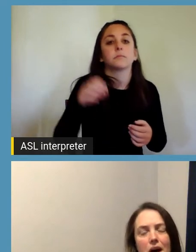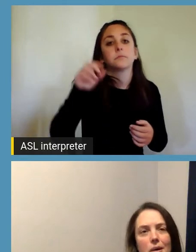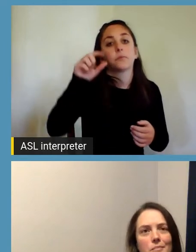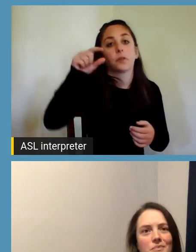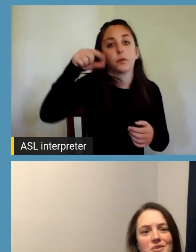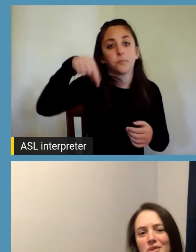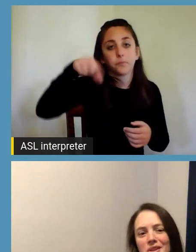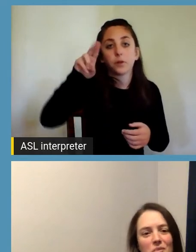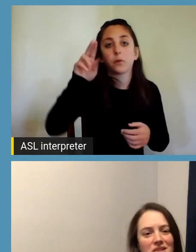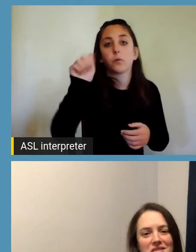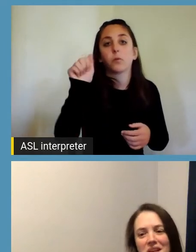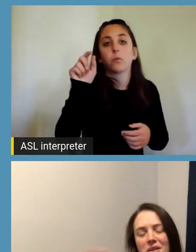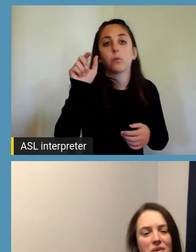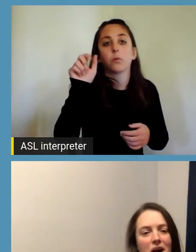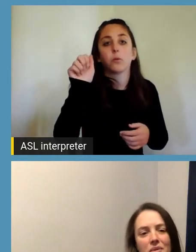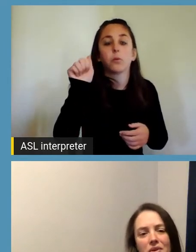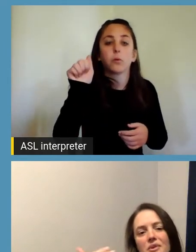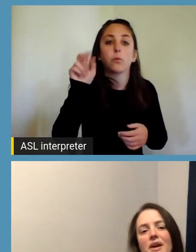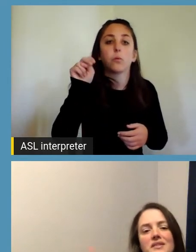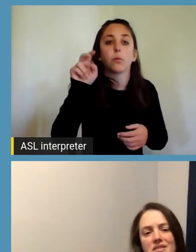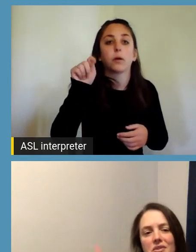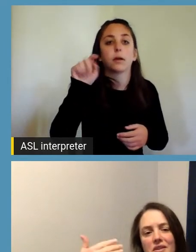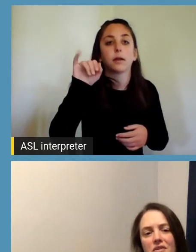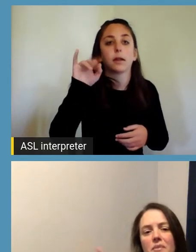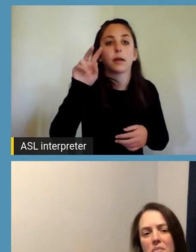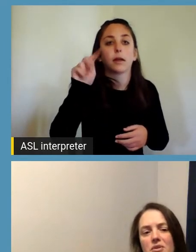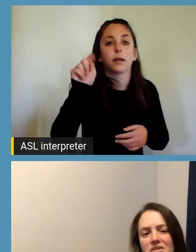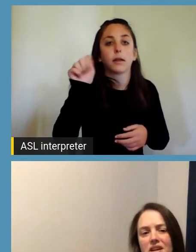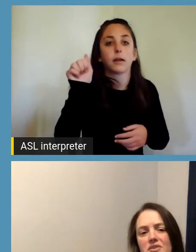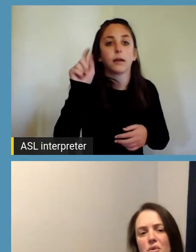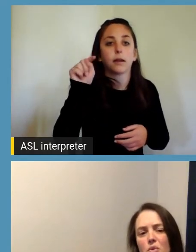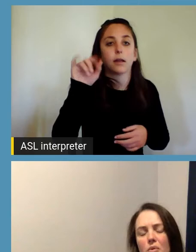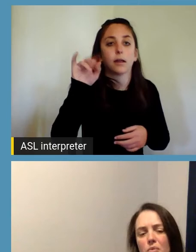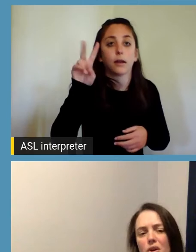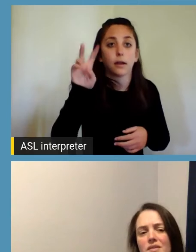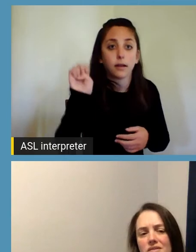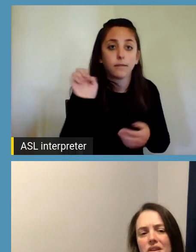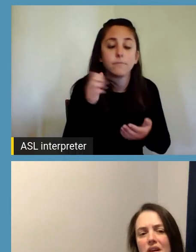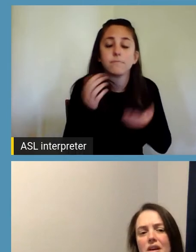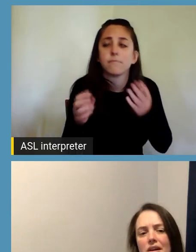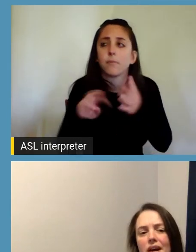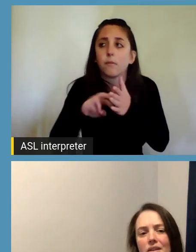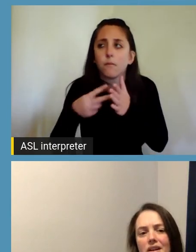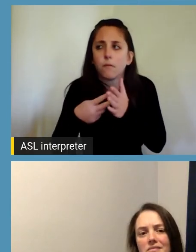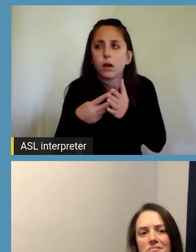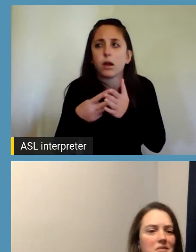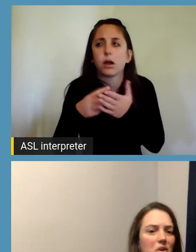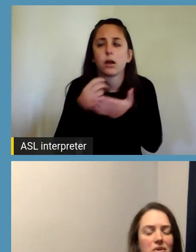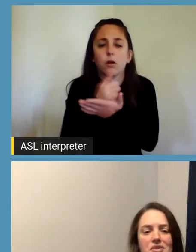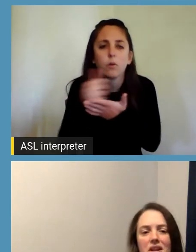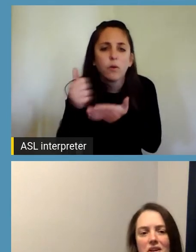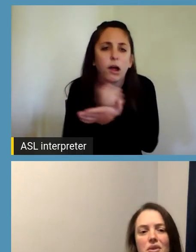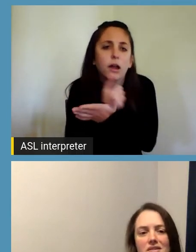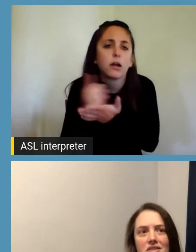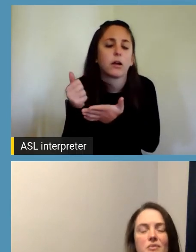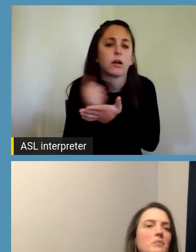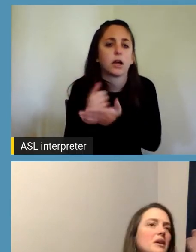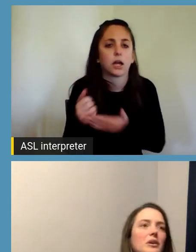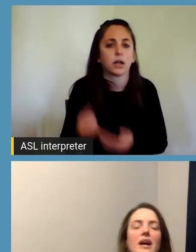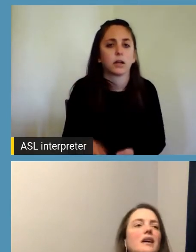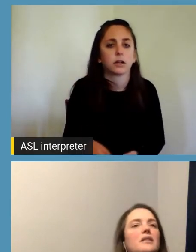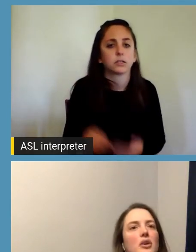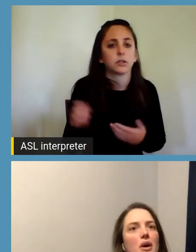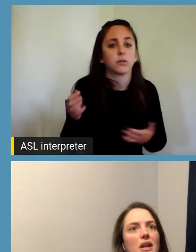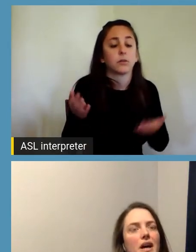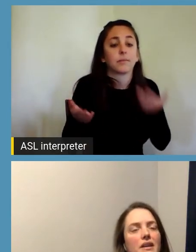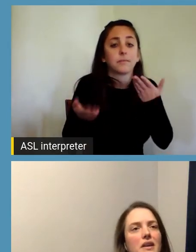transactions, those sort of little bits of data that are out that are not necessarily from that person's actual own words, and then understanding across there. So we may